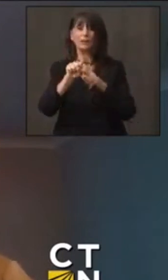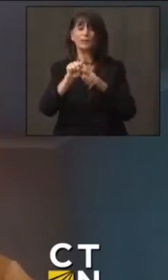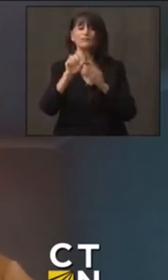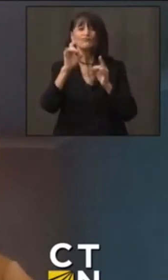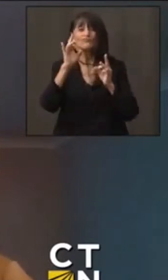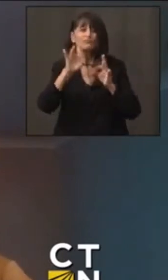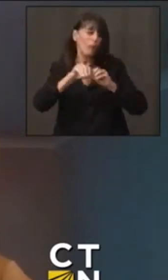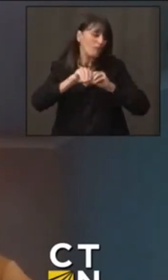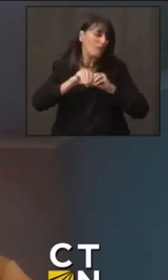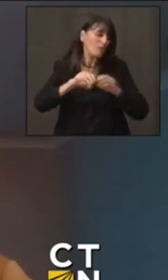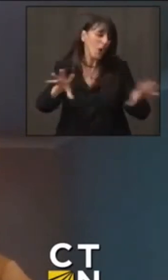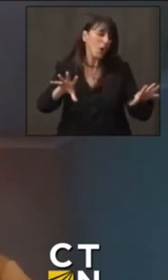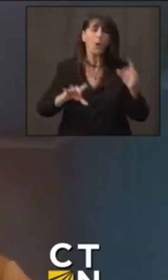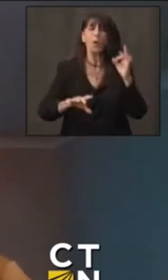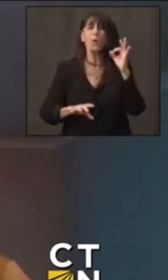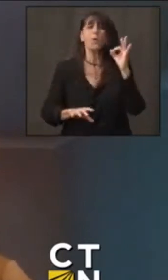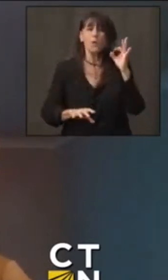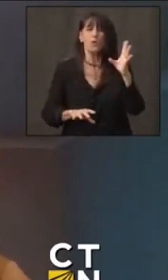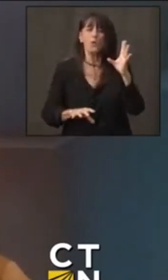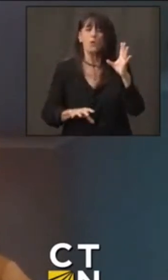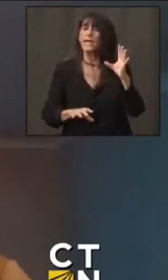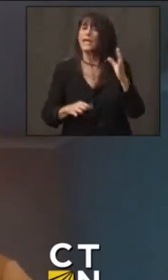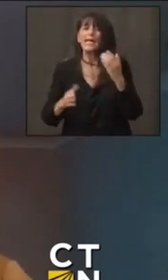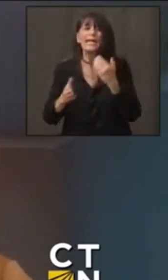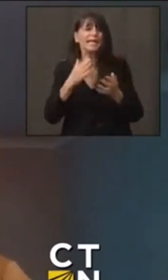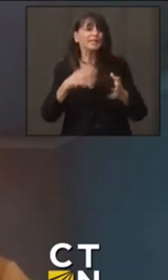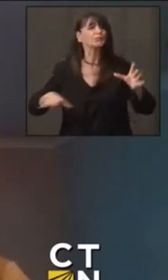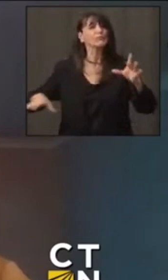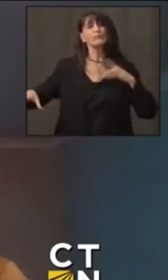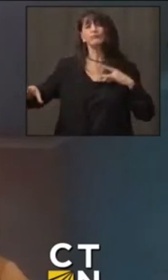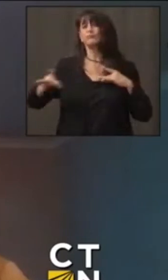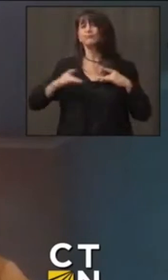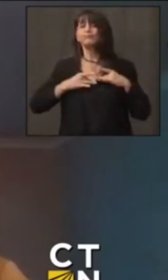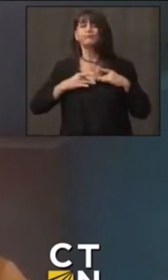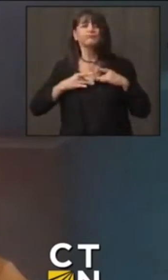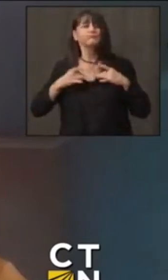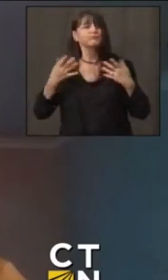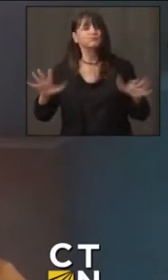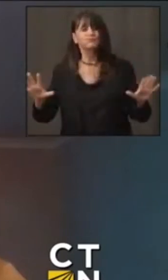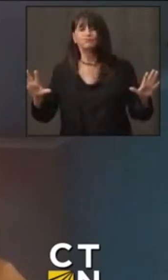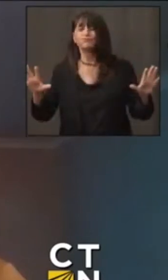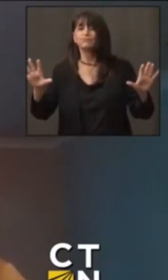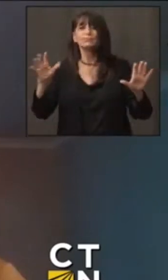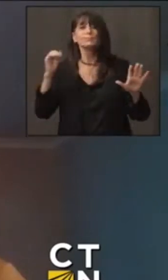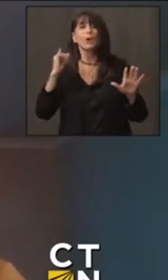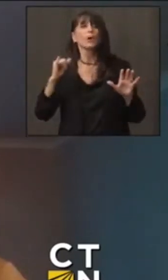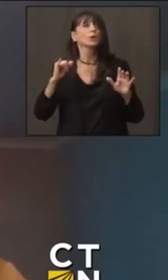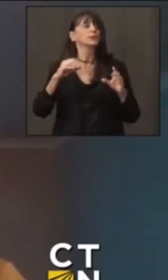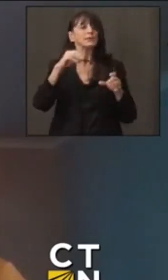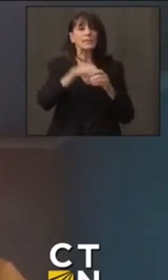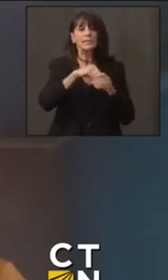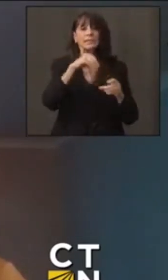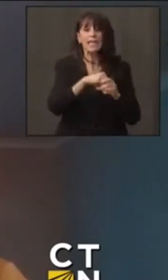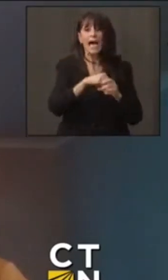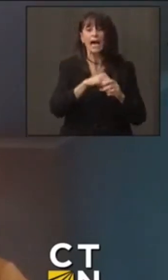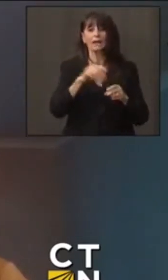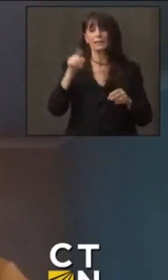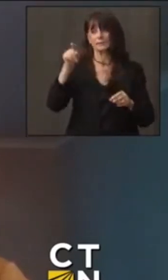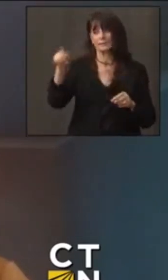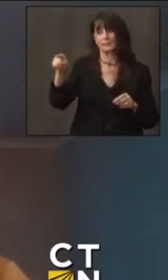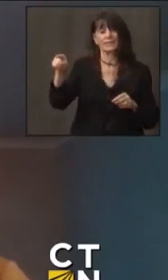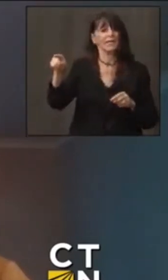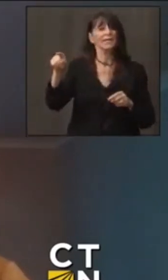contagious, and it's very easy to catch it. So if you're in an indoor setting with somebody who's not part of your household